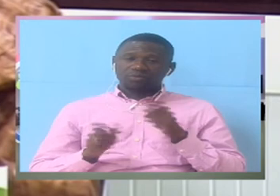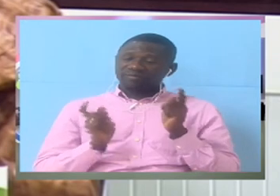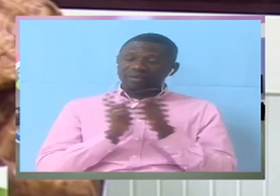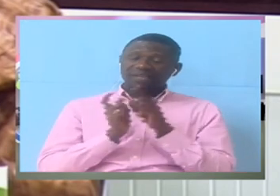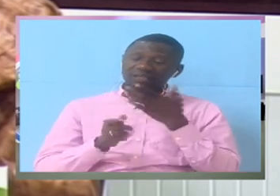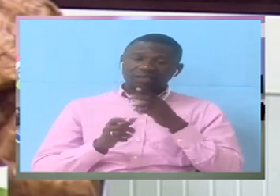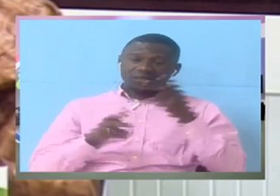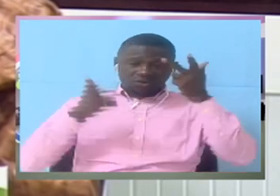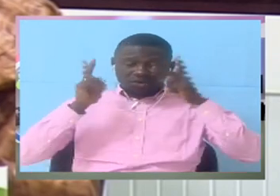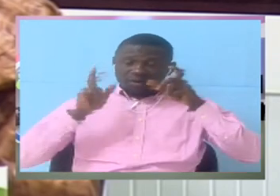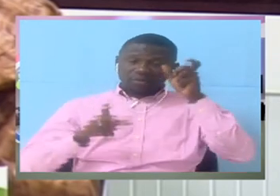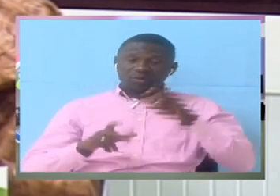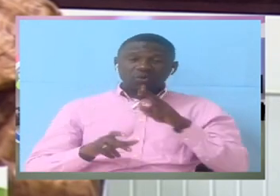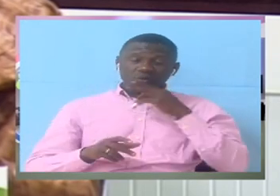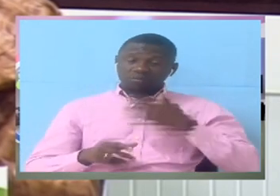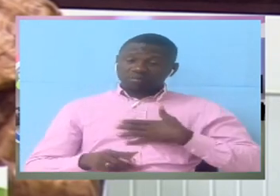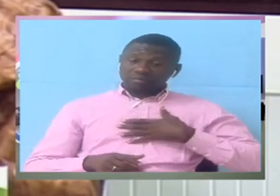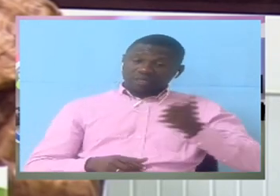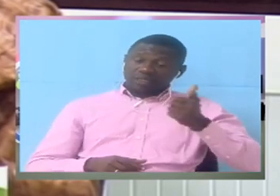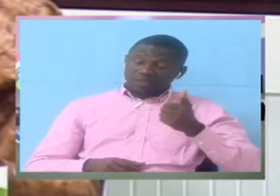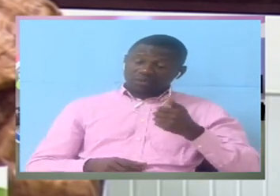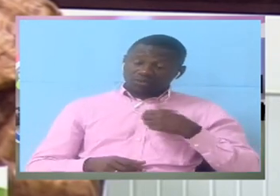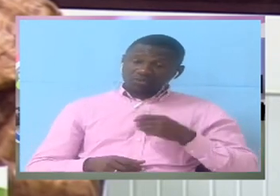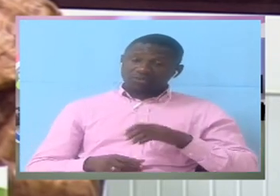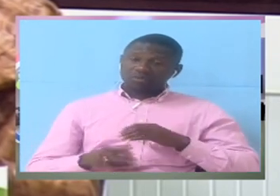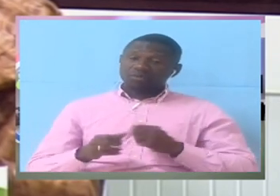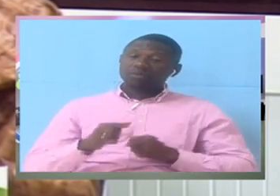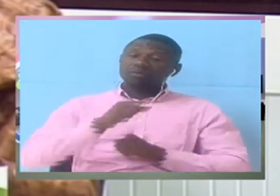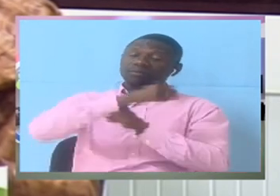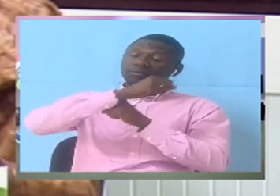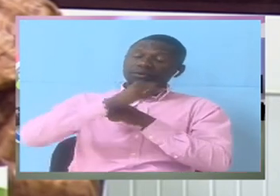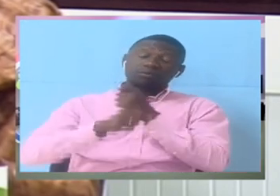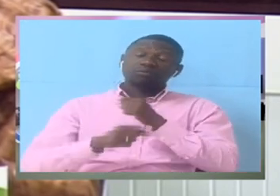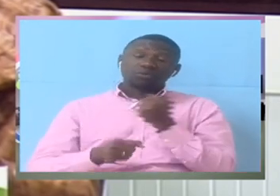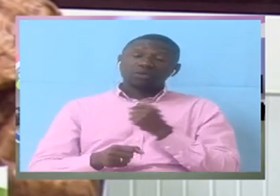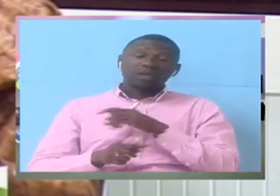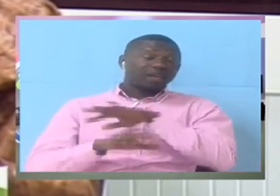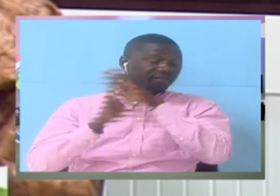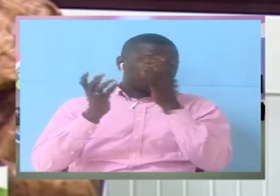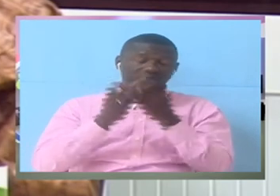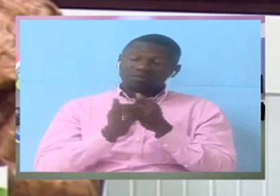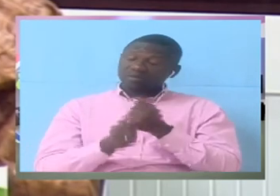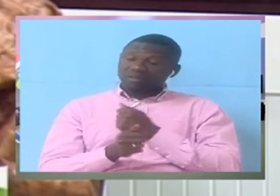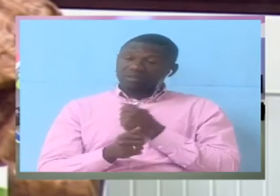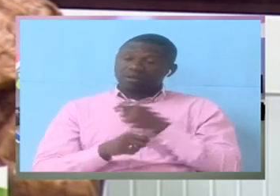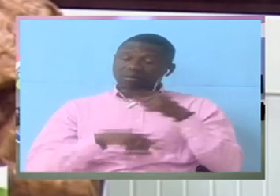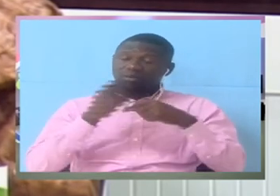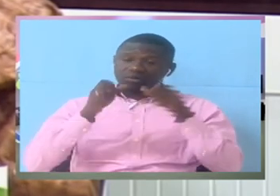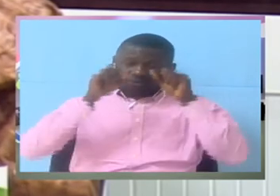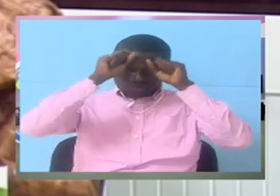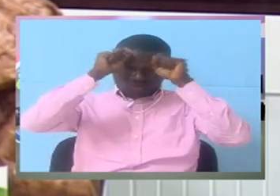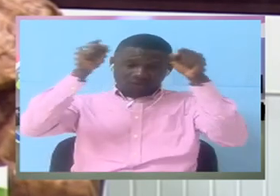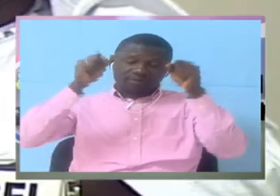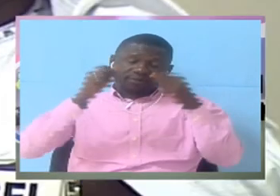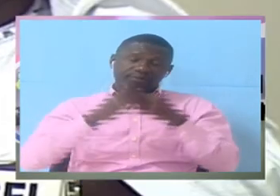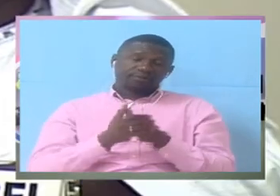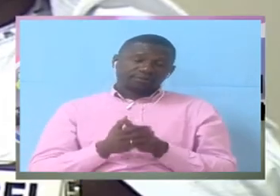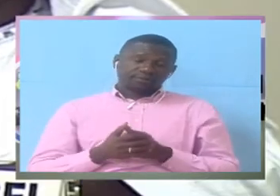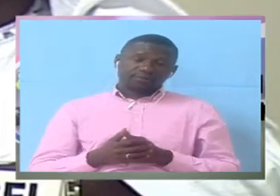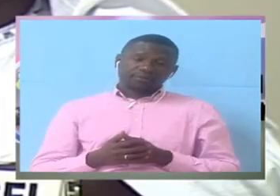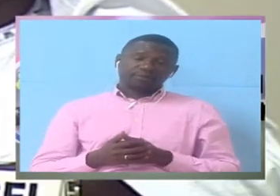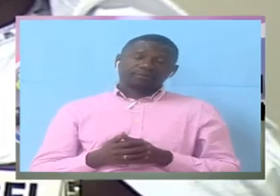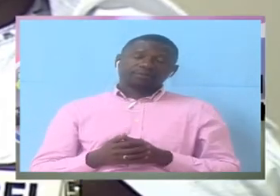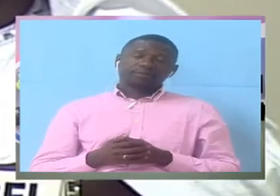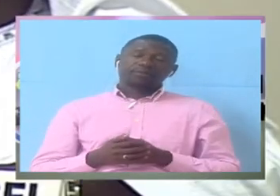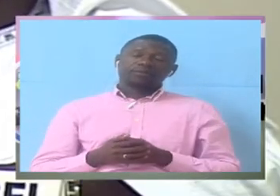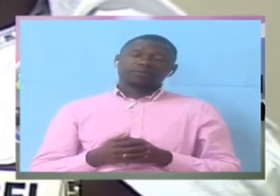single lawyer who was brave enough to defend us, because everybody was terrified of the government. So you were prosecuted